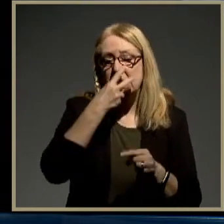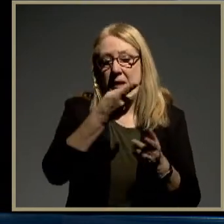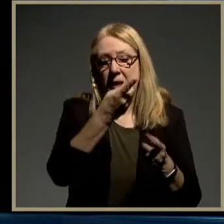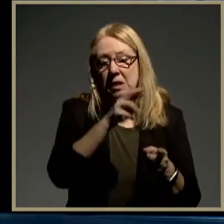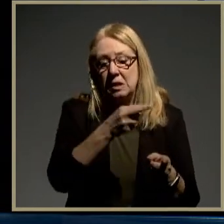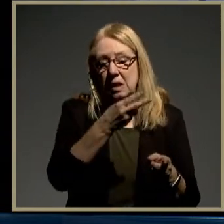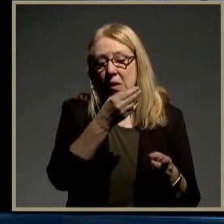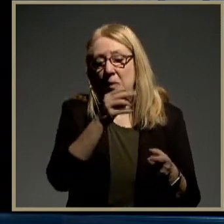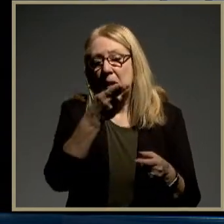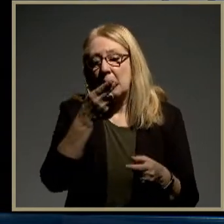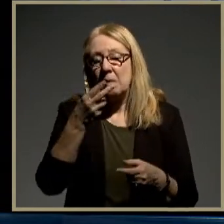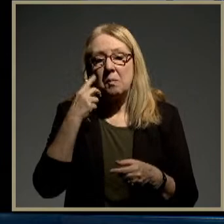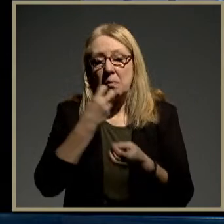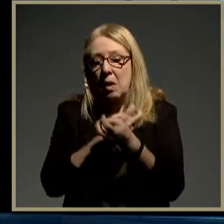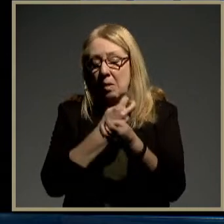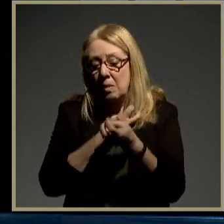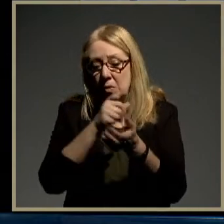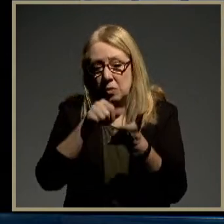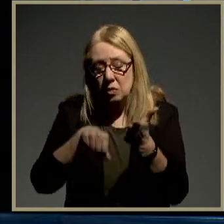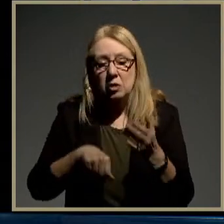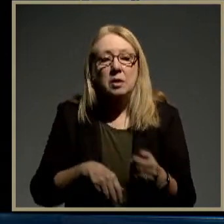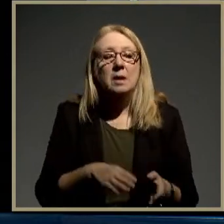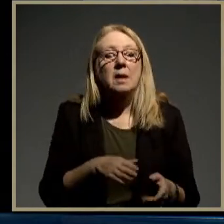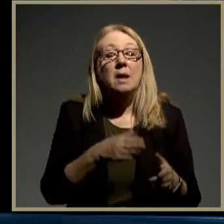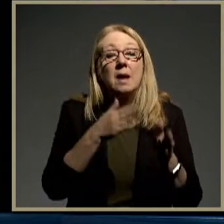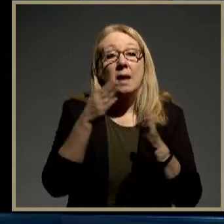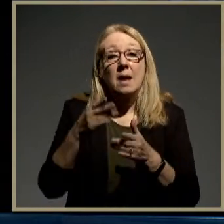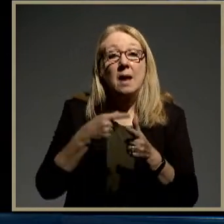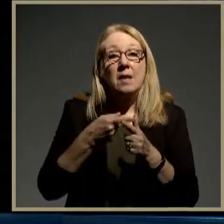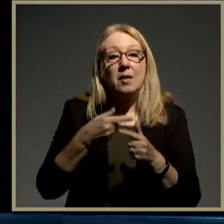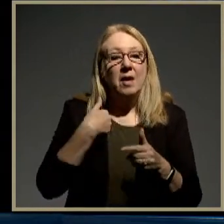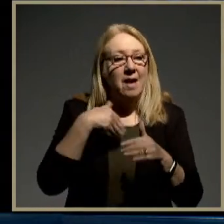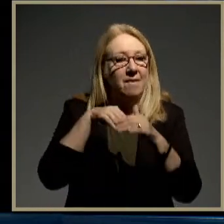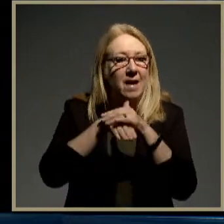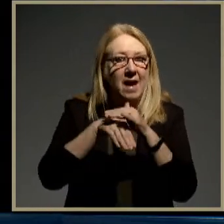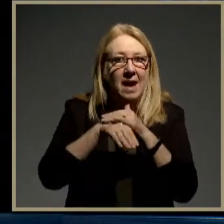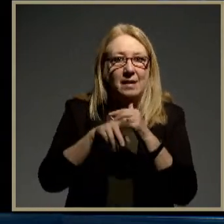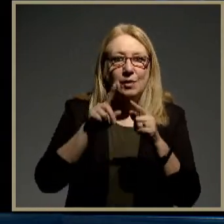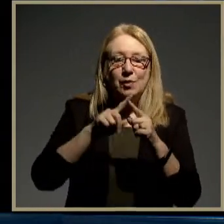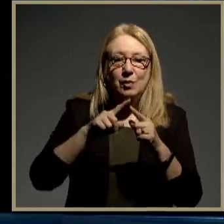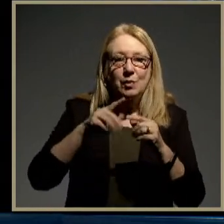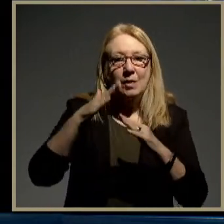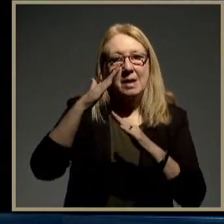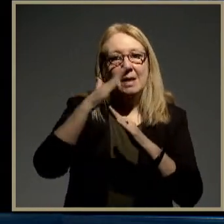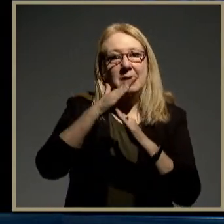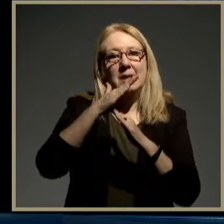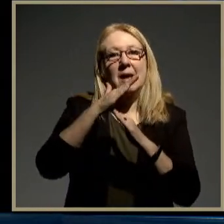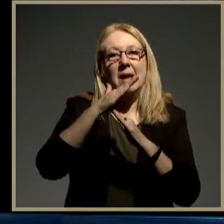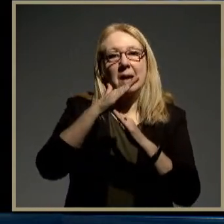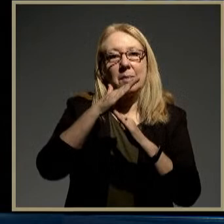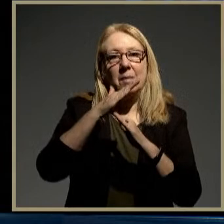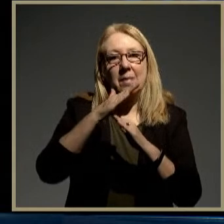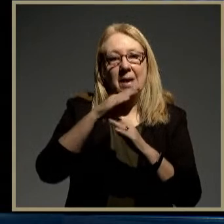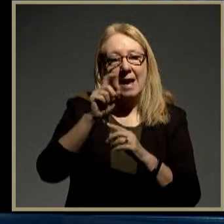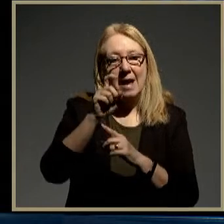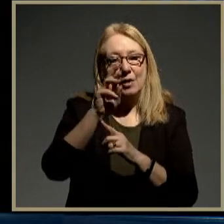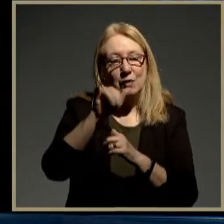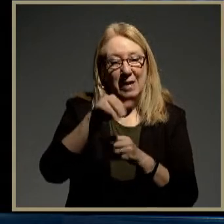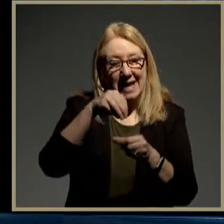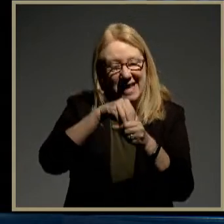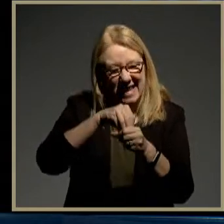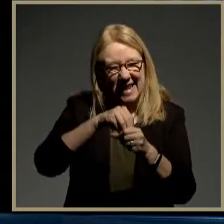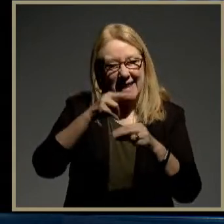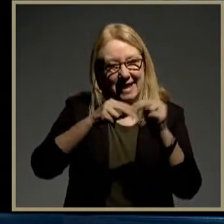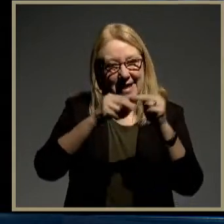maybe your orthopedic surgeon, then you have access to state-of-the-art, world-class imaging right there in the